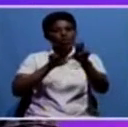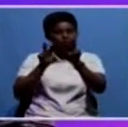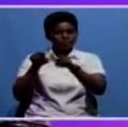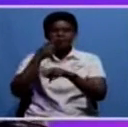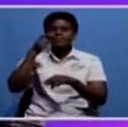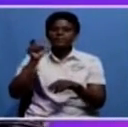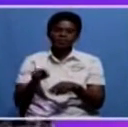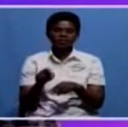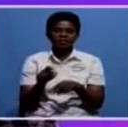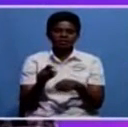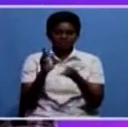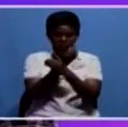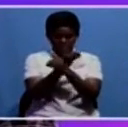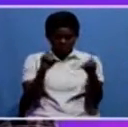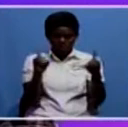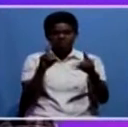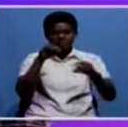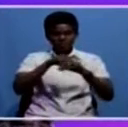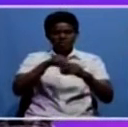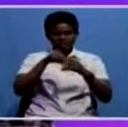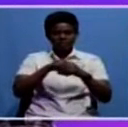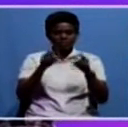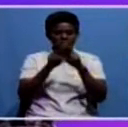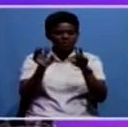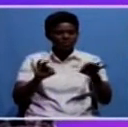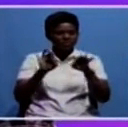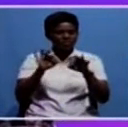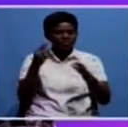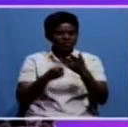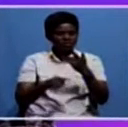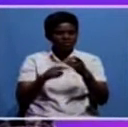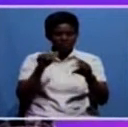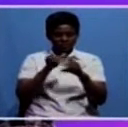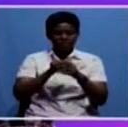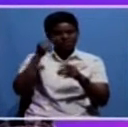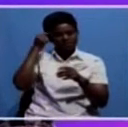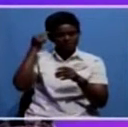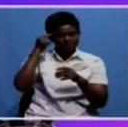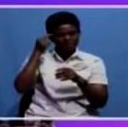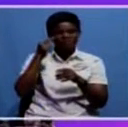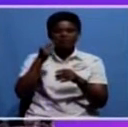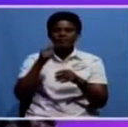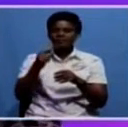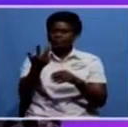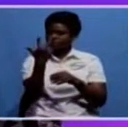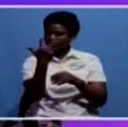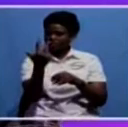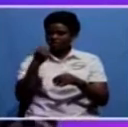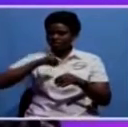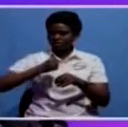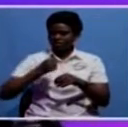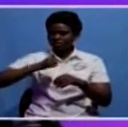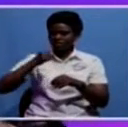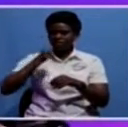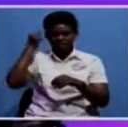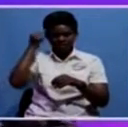all, in a democracy, the most important institution in the government, in the three wings of government, is the executive, because